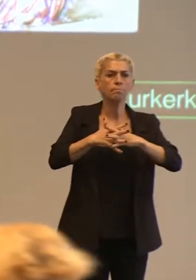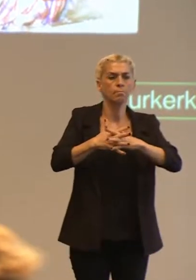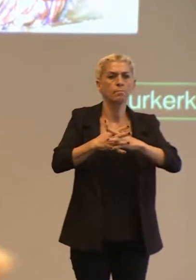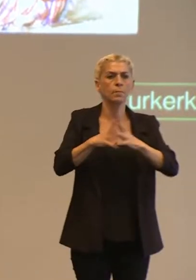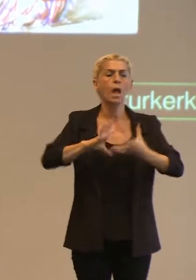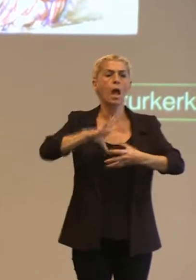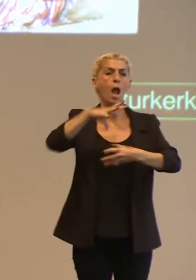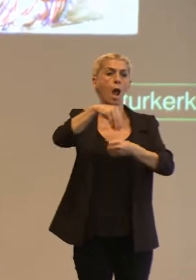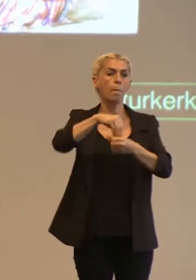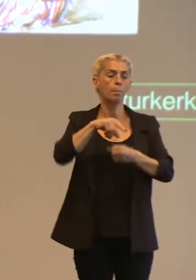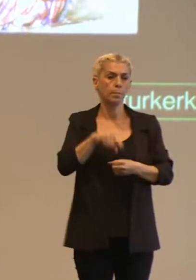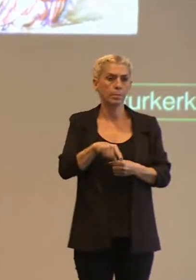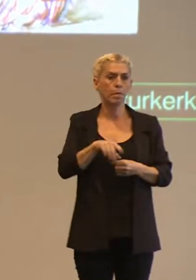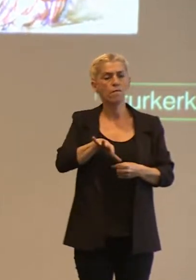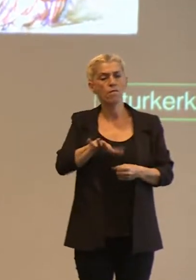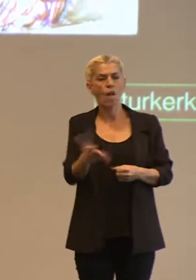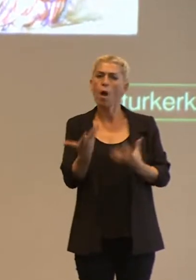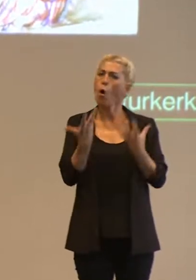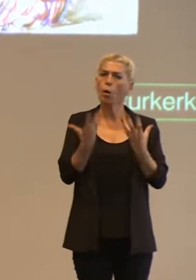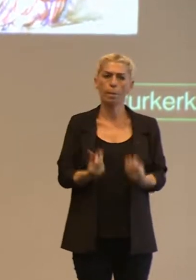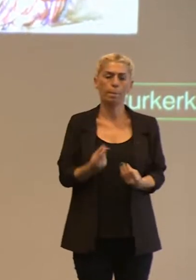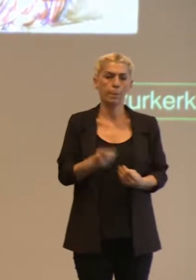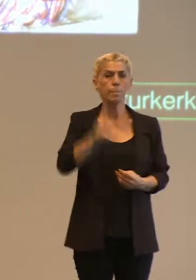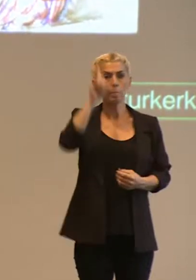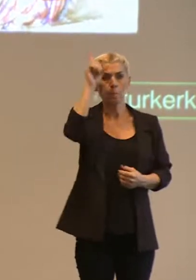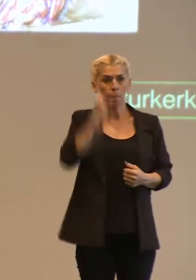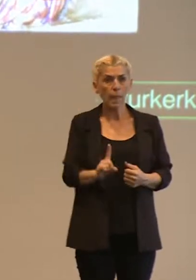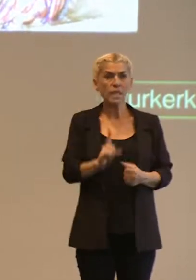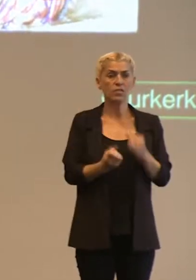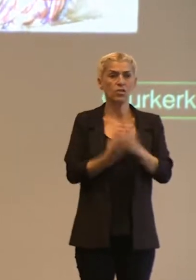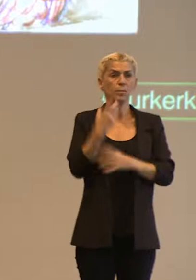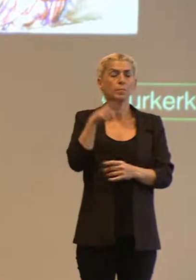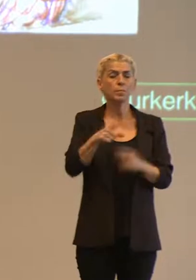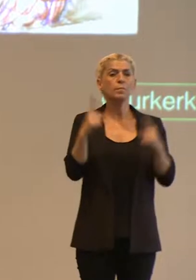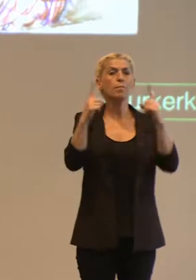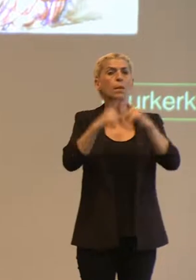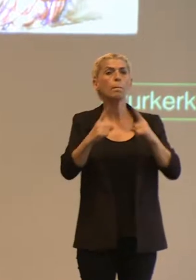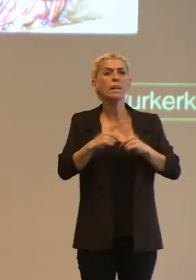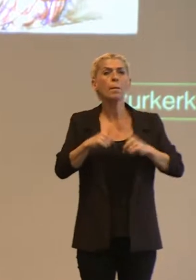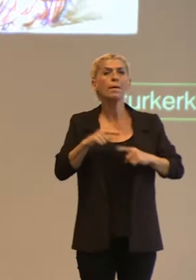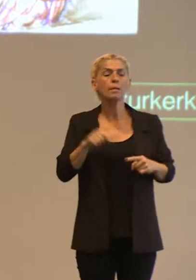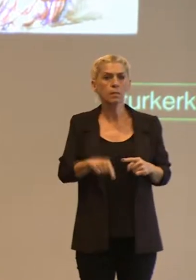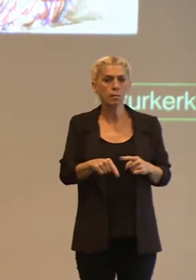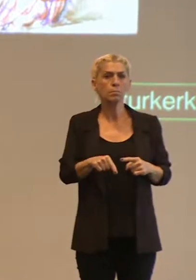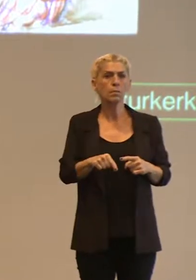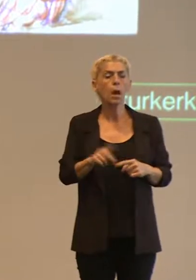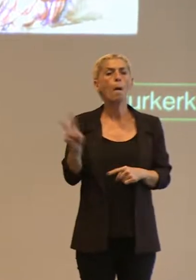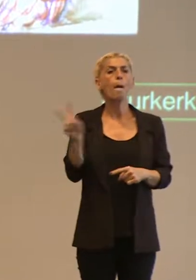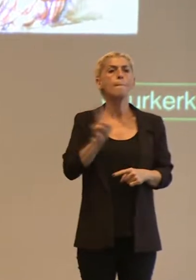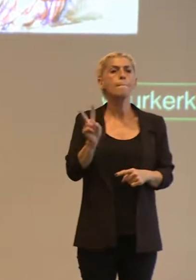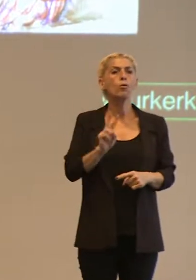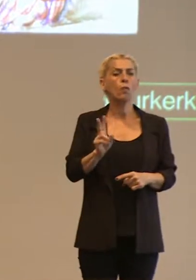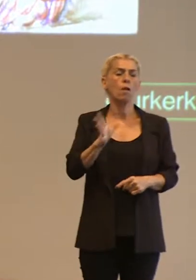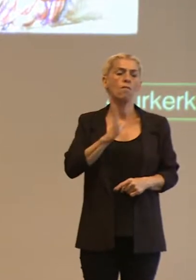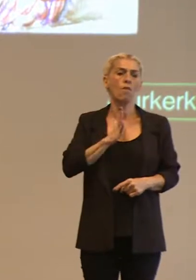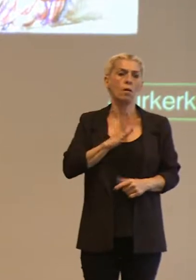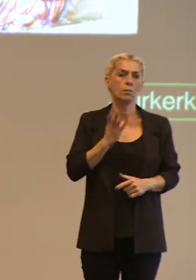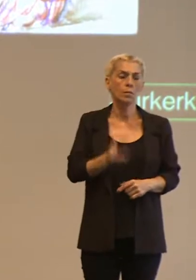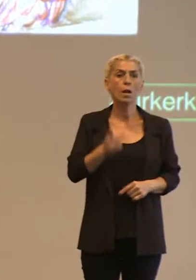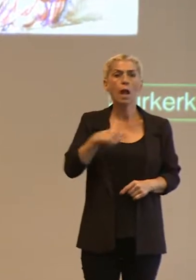different minds different conscious that are all interconnected